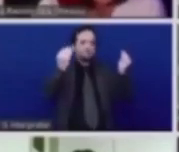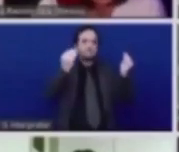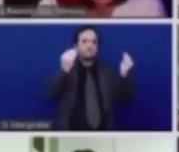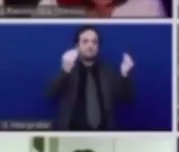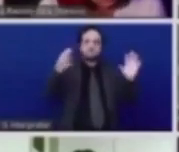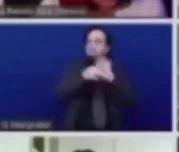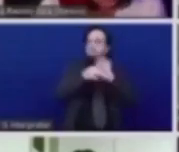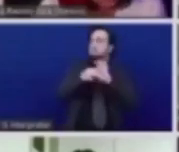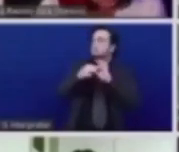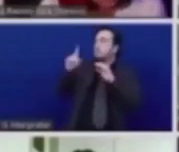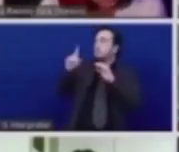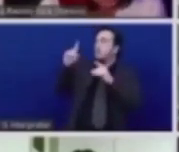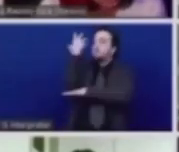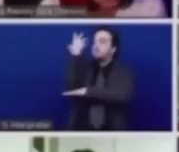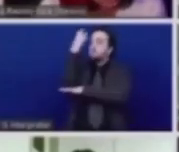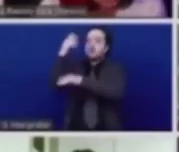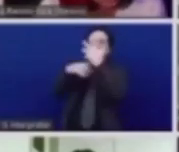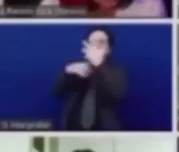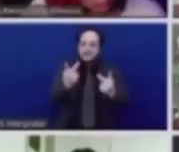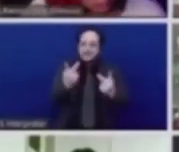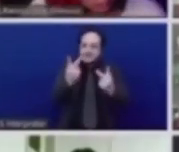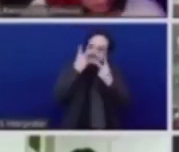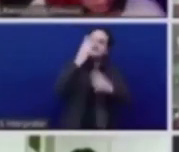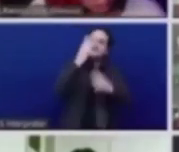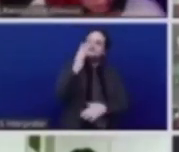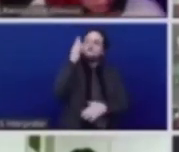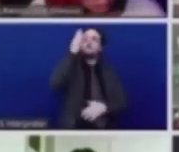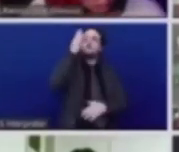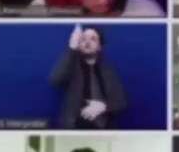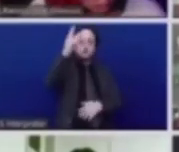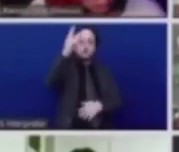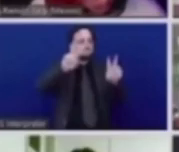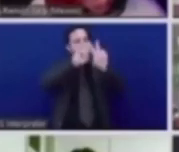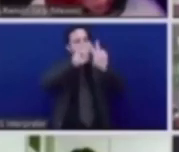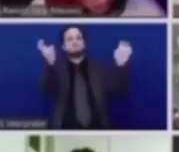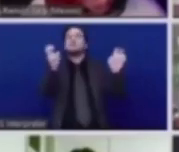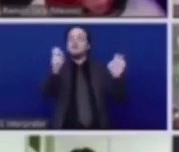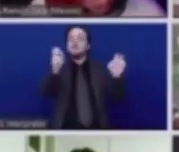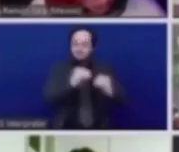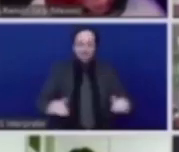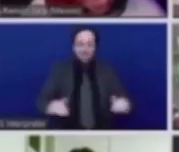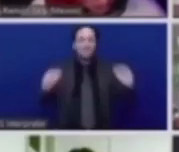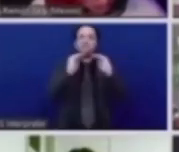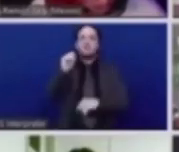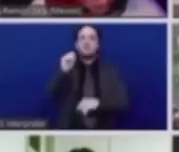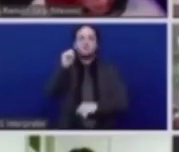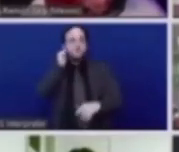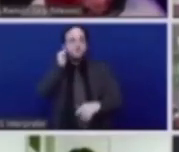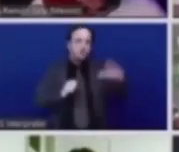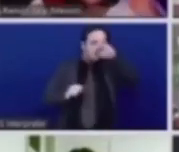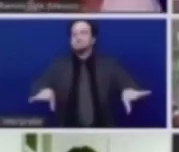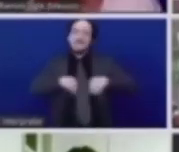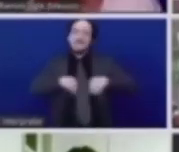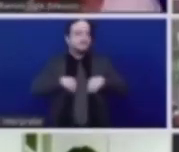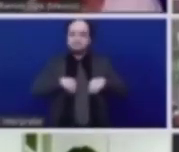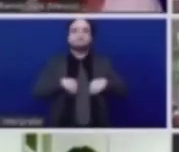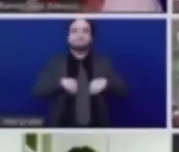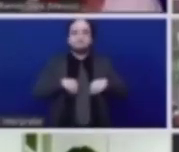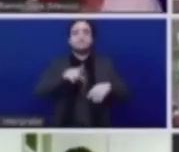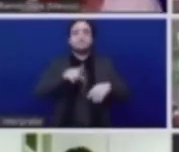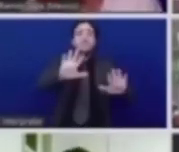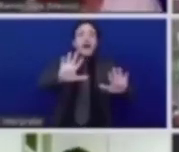institutions is setting us up for failure? Because frankly, there is nothing political about basic human rights. So let's